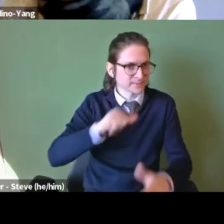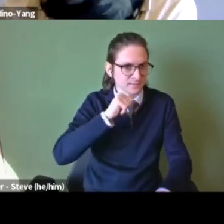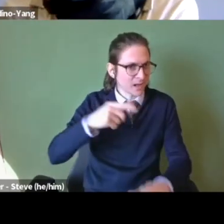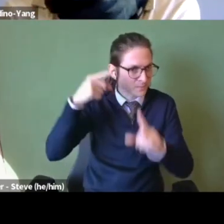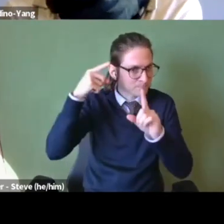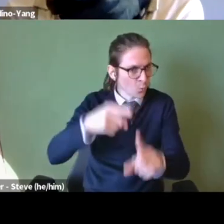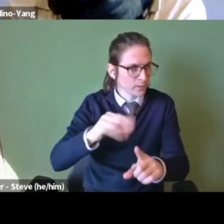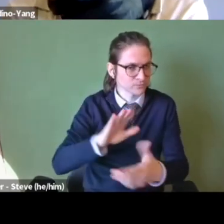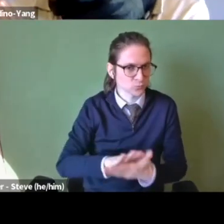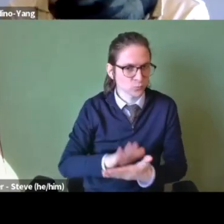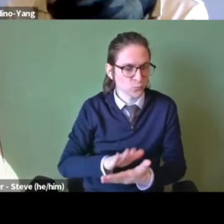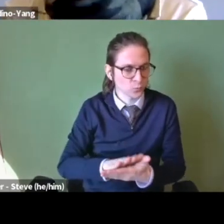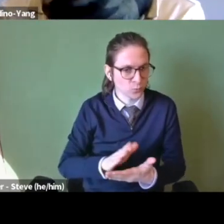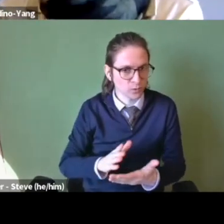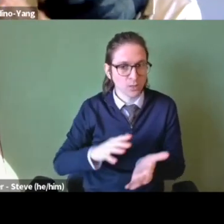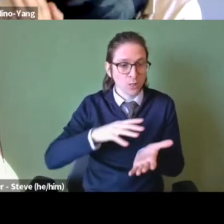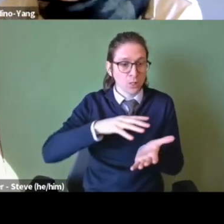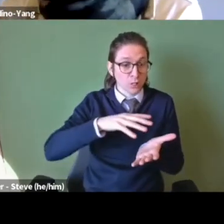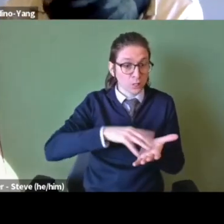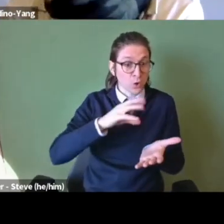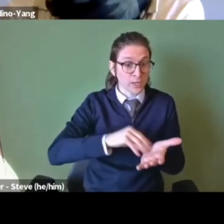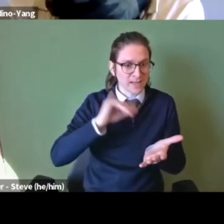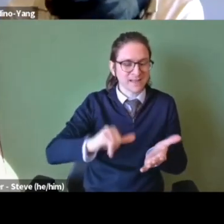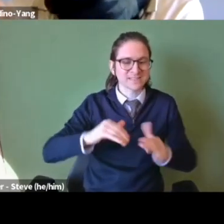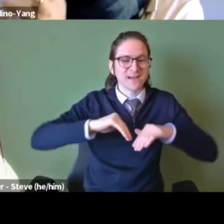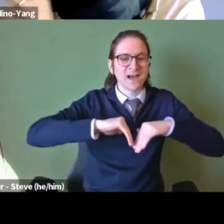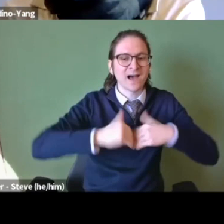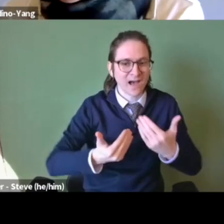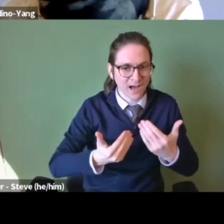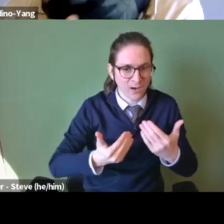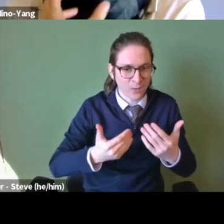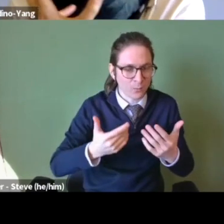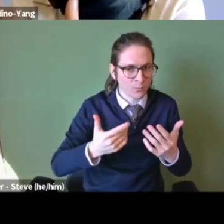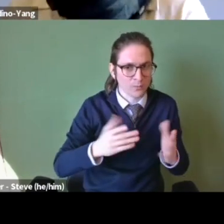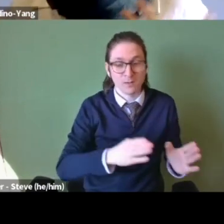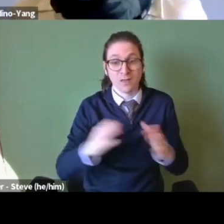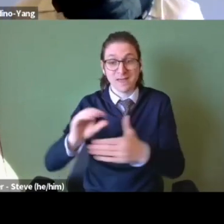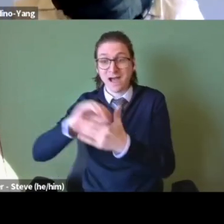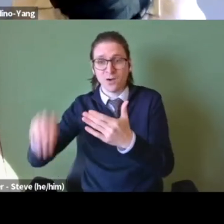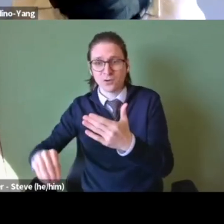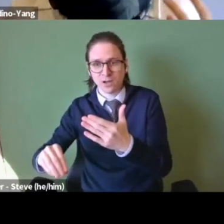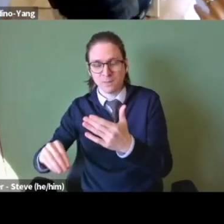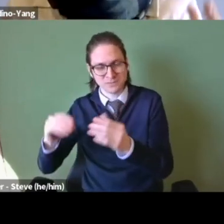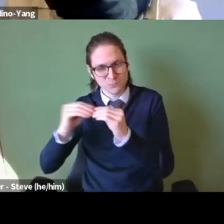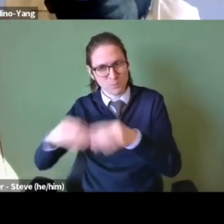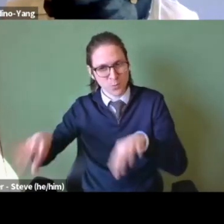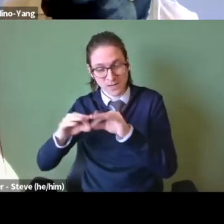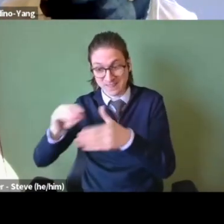The outcome should be development. The outcome should be the growth of the capacities